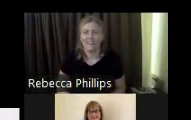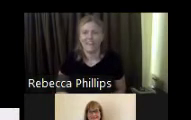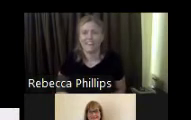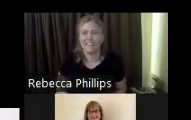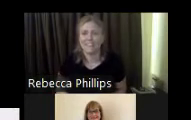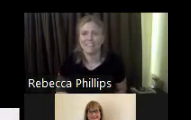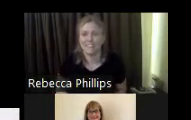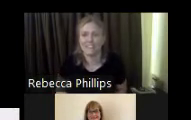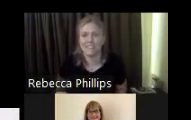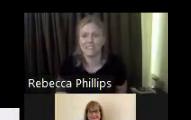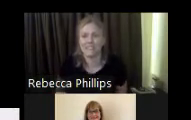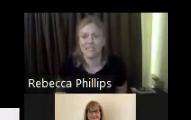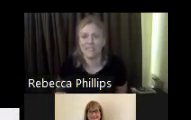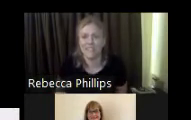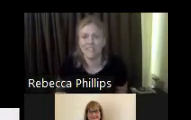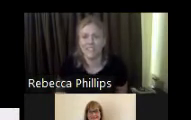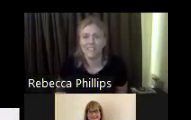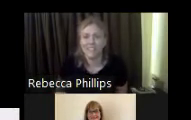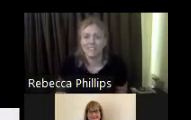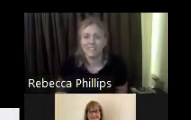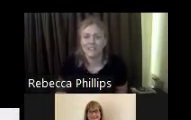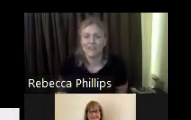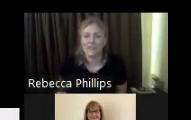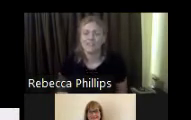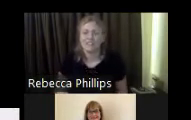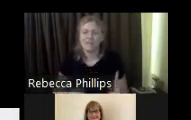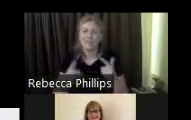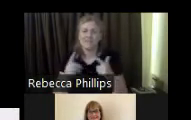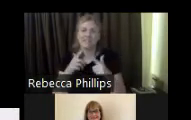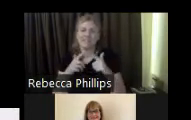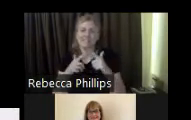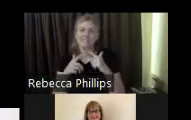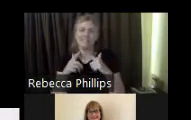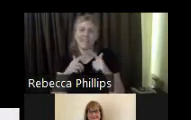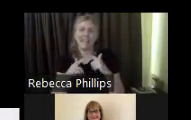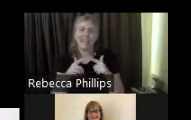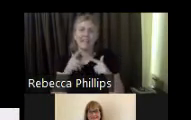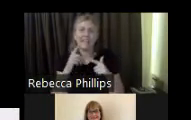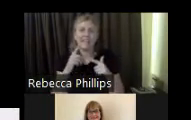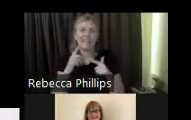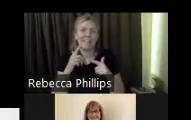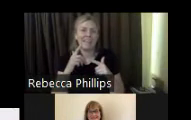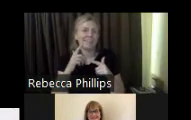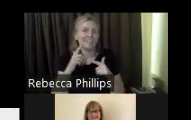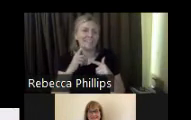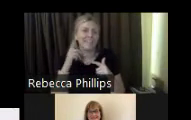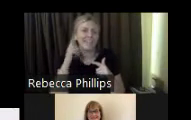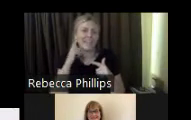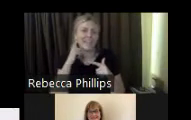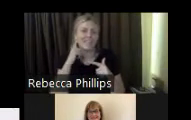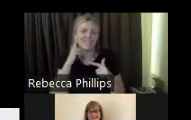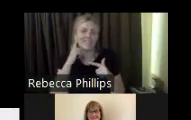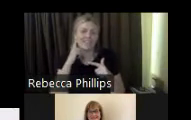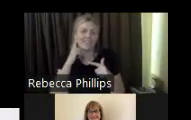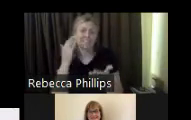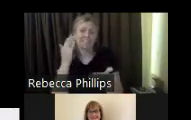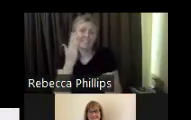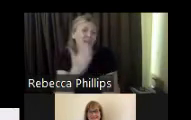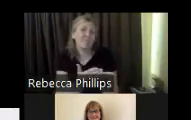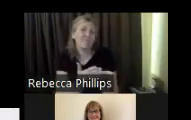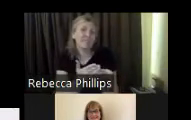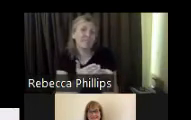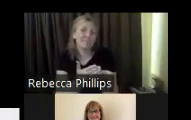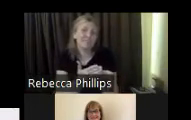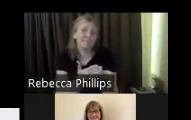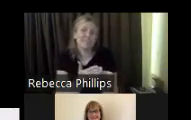So I thought this cartoon was fun. So someone that's signing and that's deaf, like to